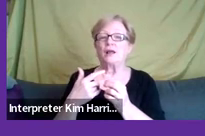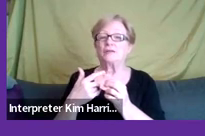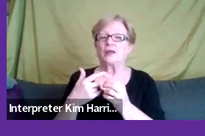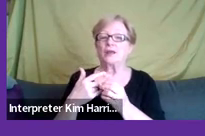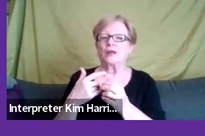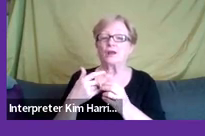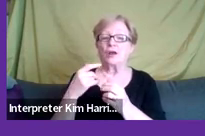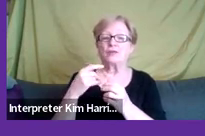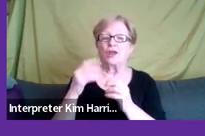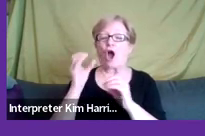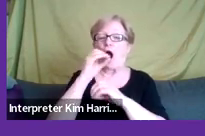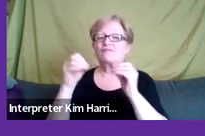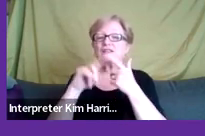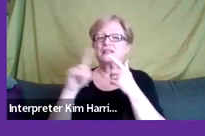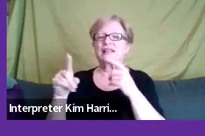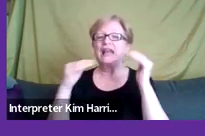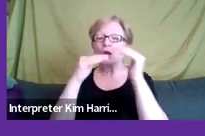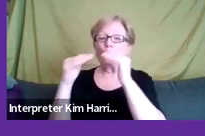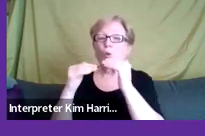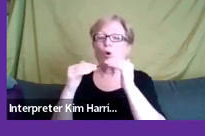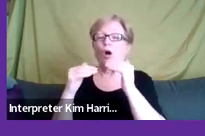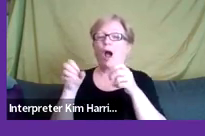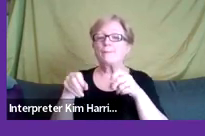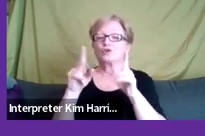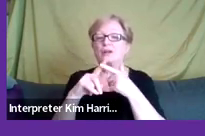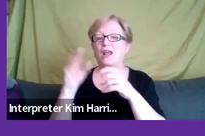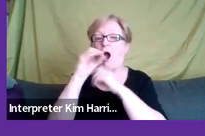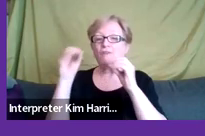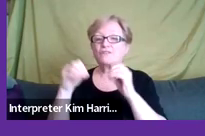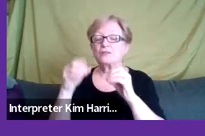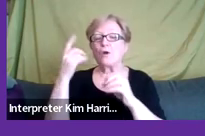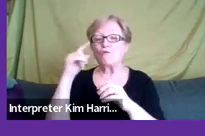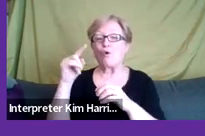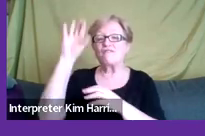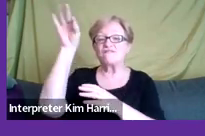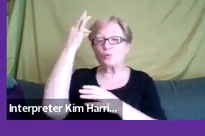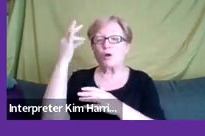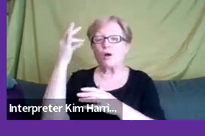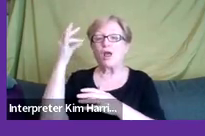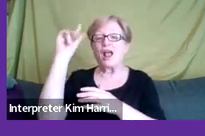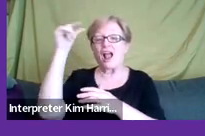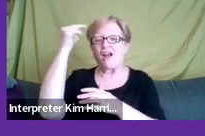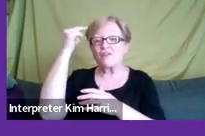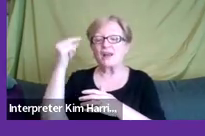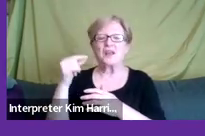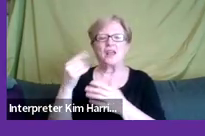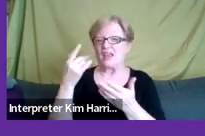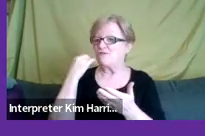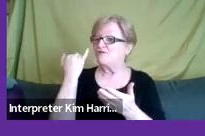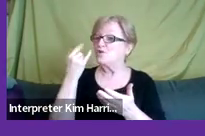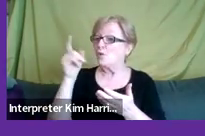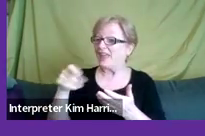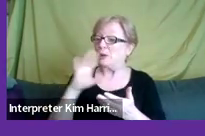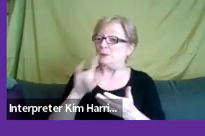the office, the Equal Opportunity Office, you know, from the federal government, like if you think that you really being